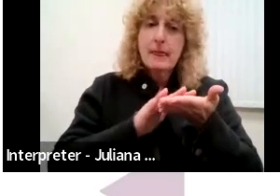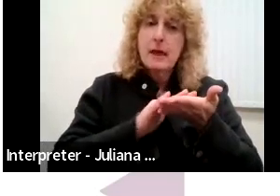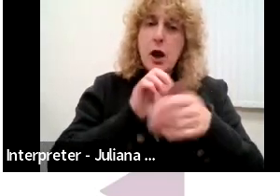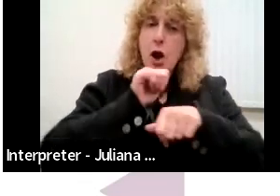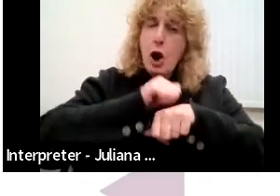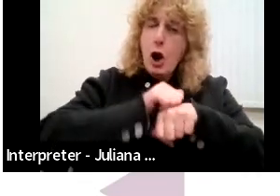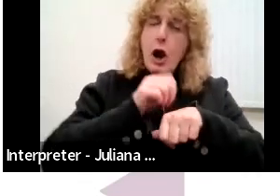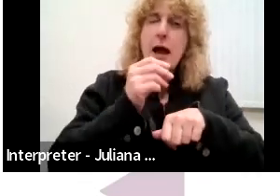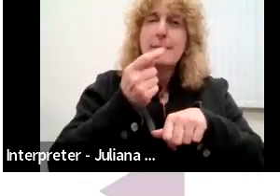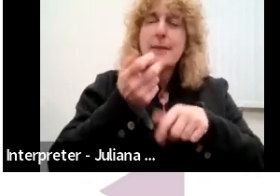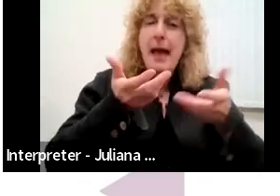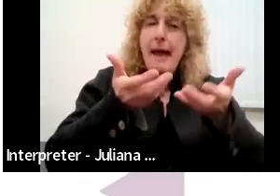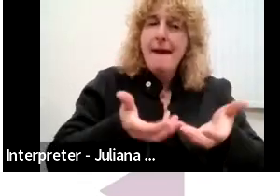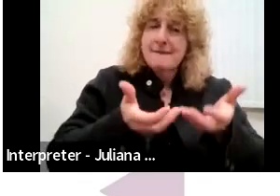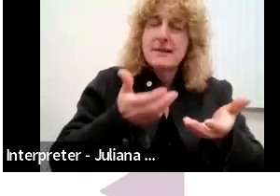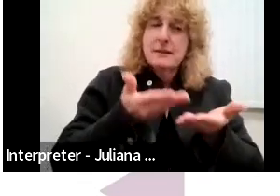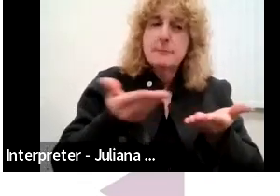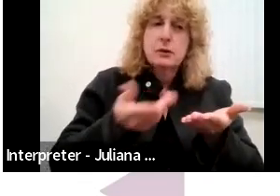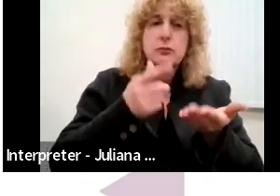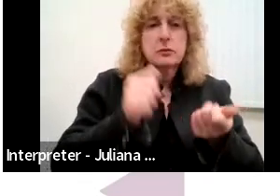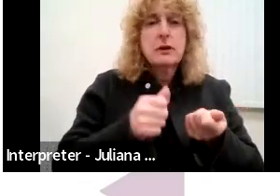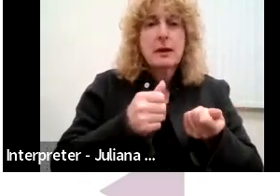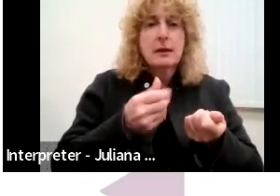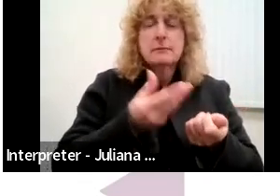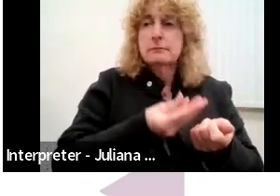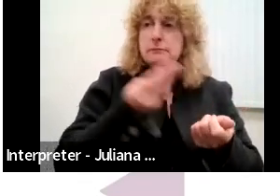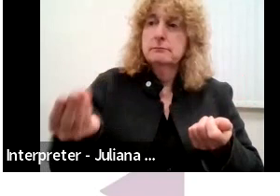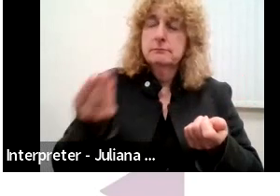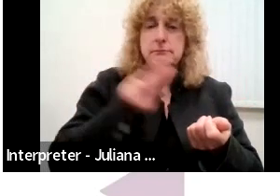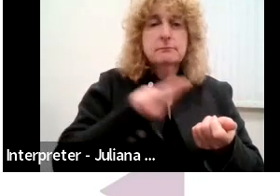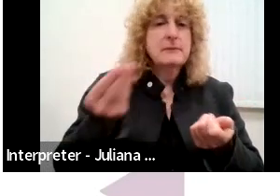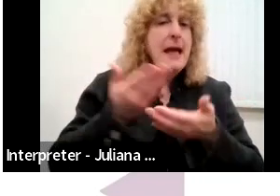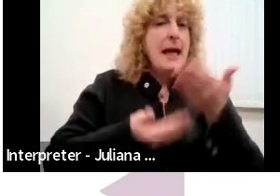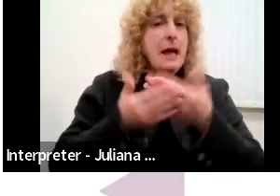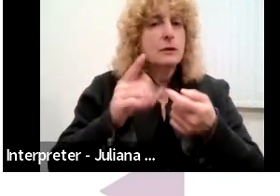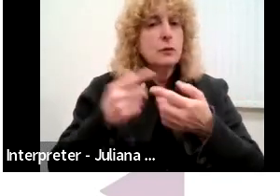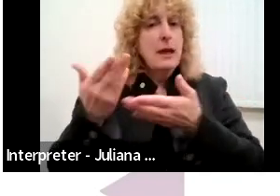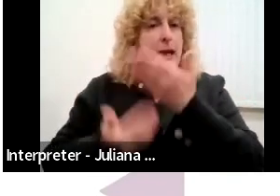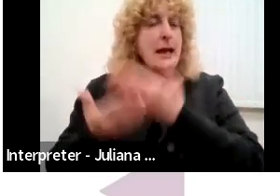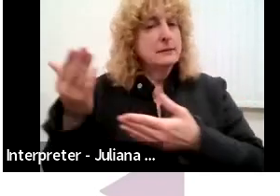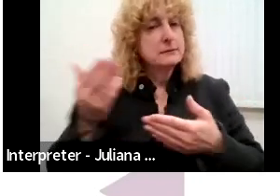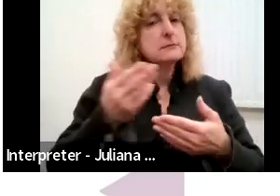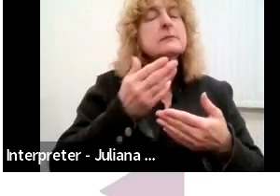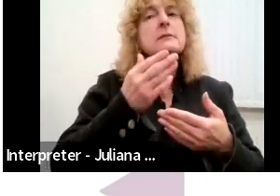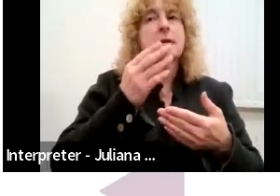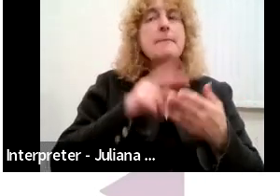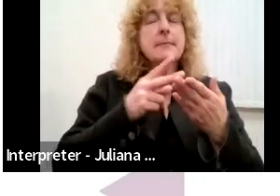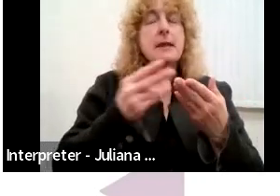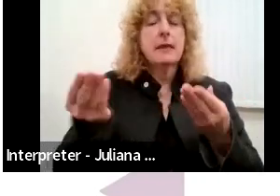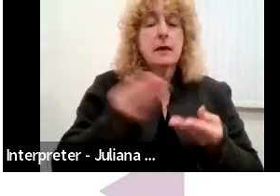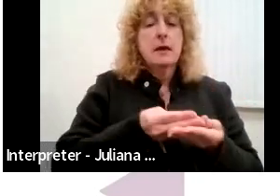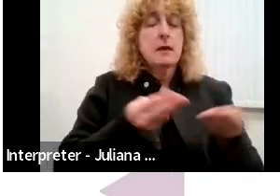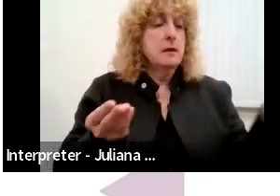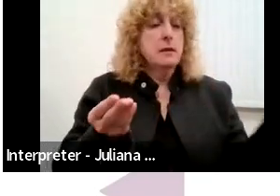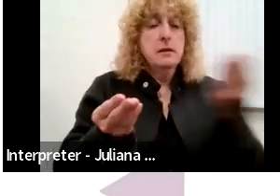of heavy object that you can pass back and forth from hand to hand, and it can that bilateral stimulation by